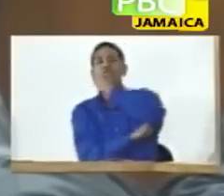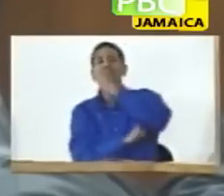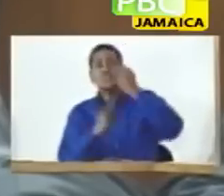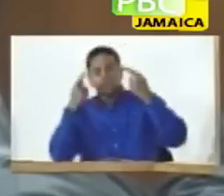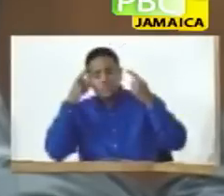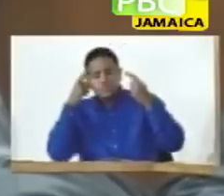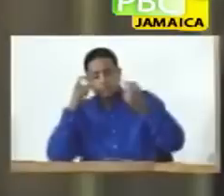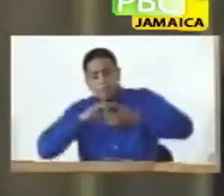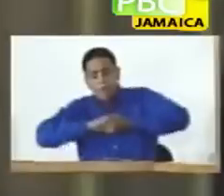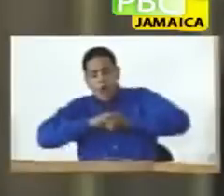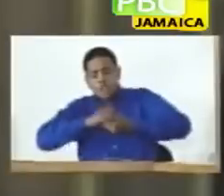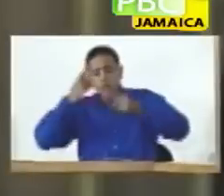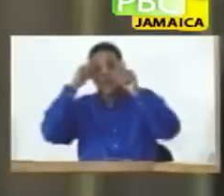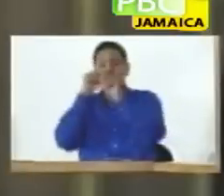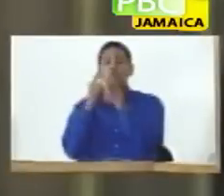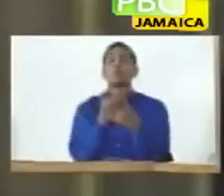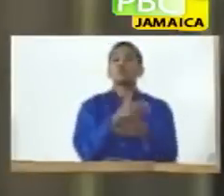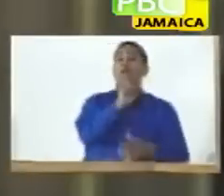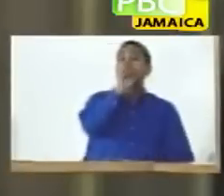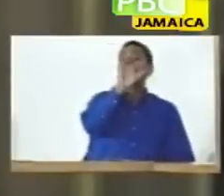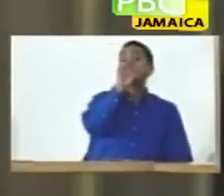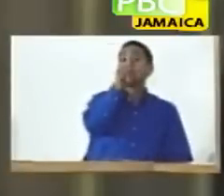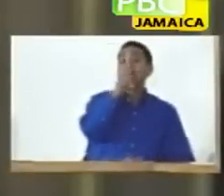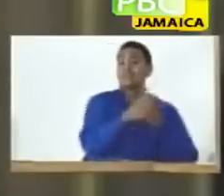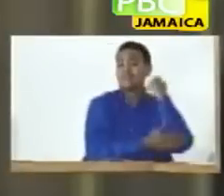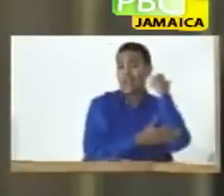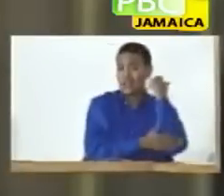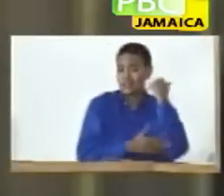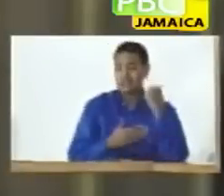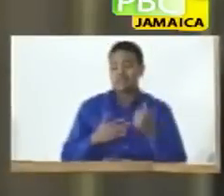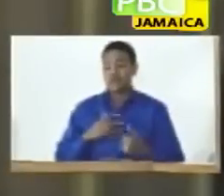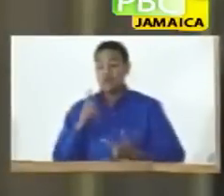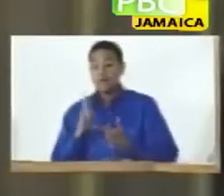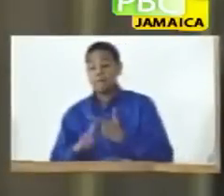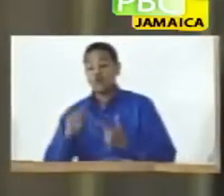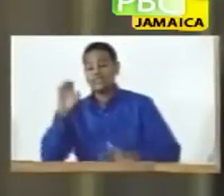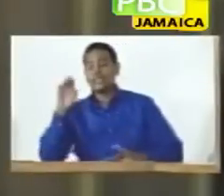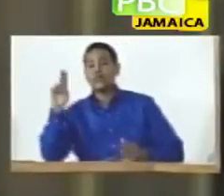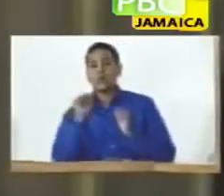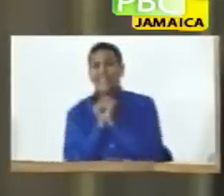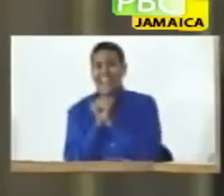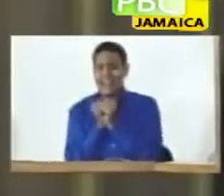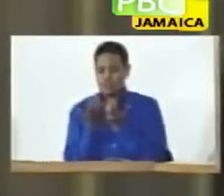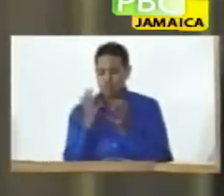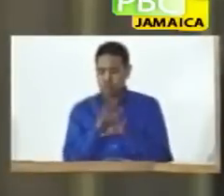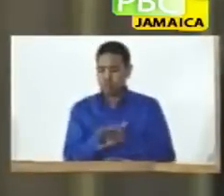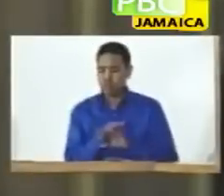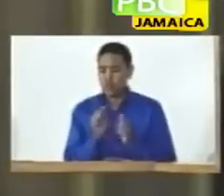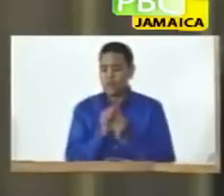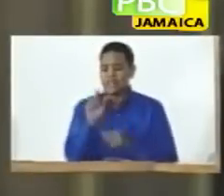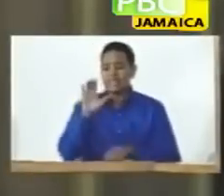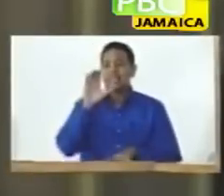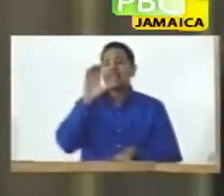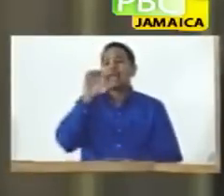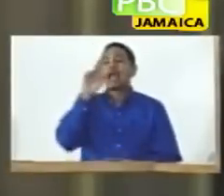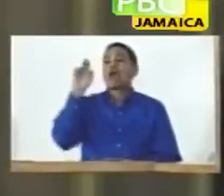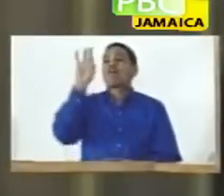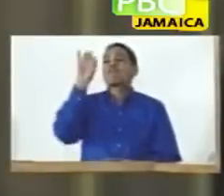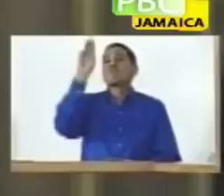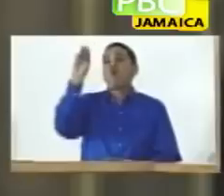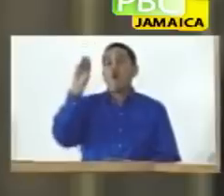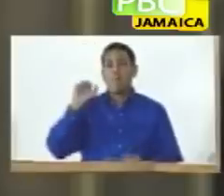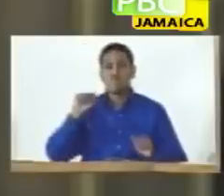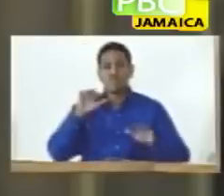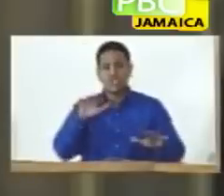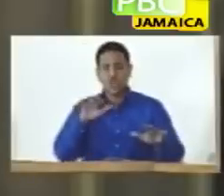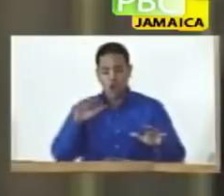foundation partnership agreement between the ACP states and the EU, together with its CARIFORUM regional